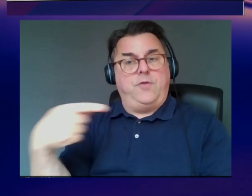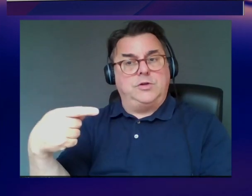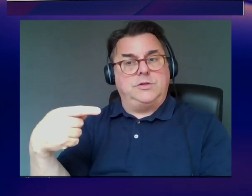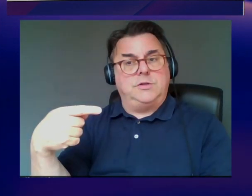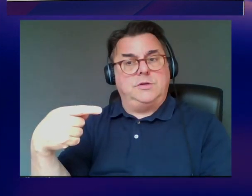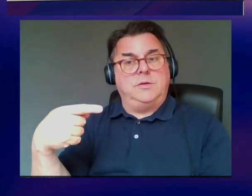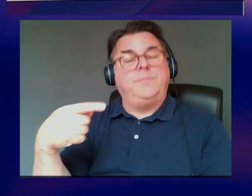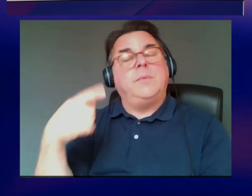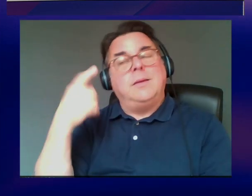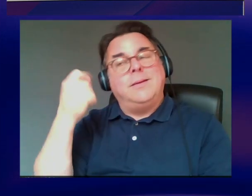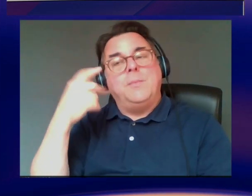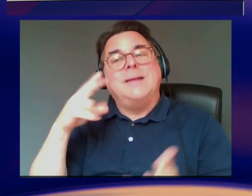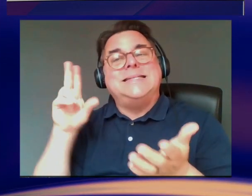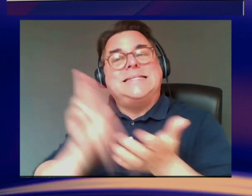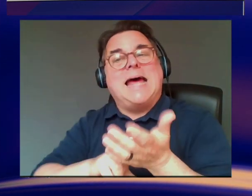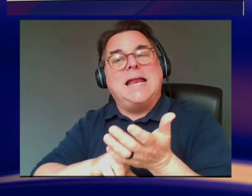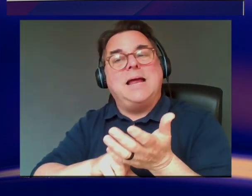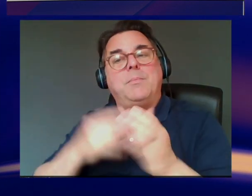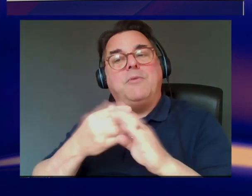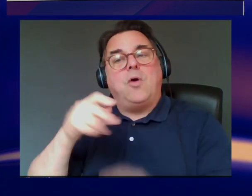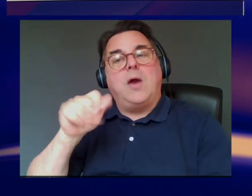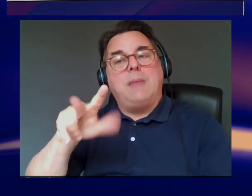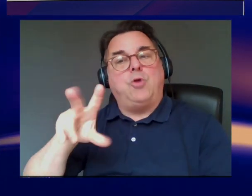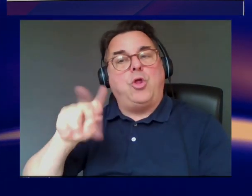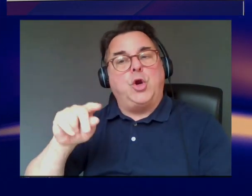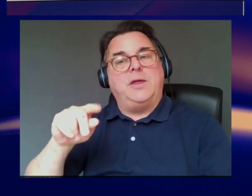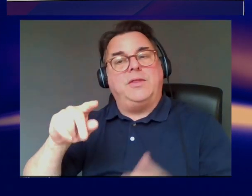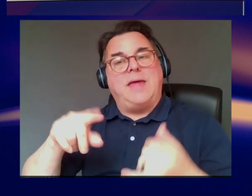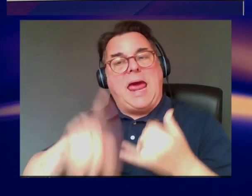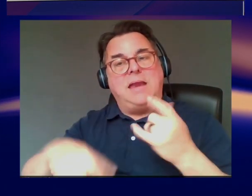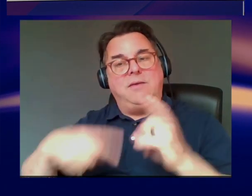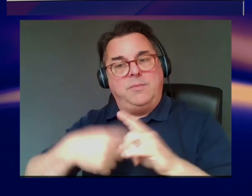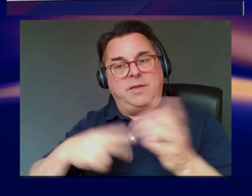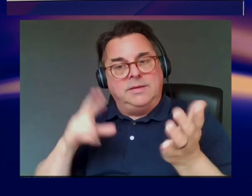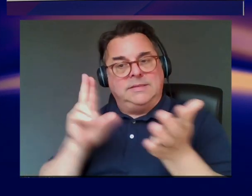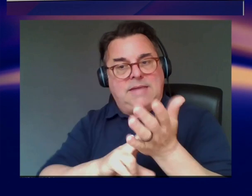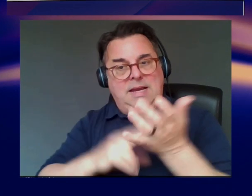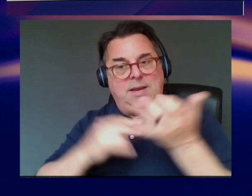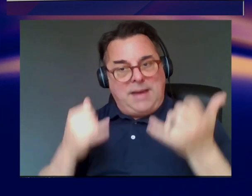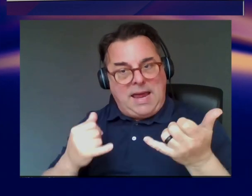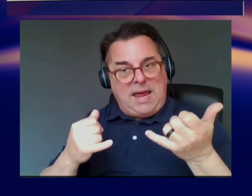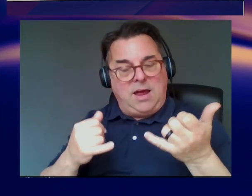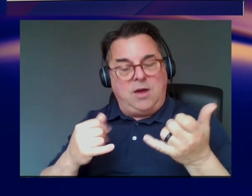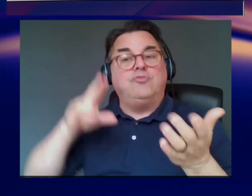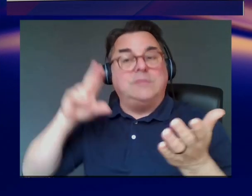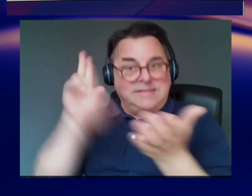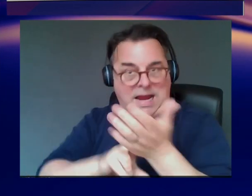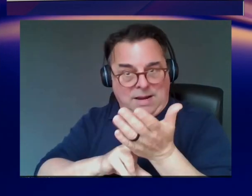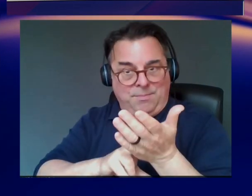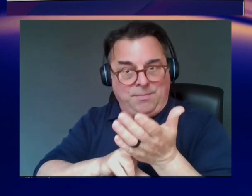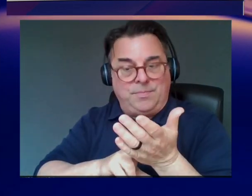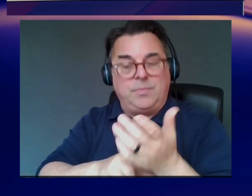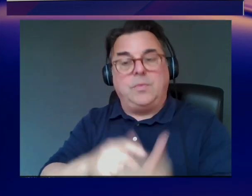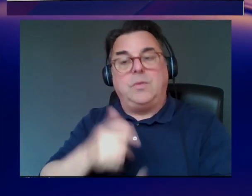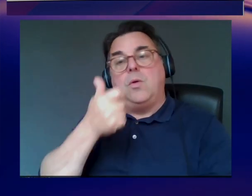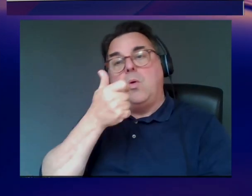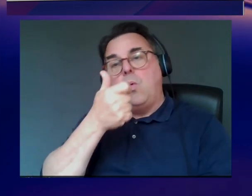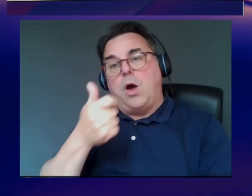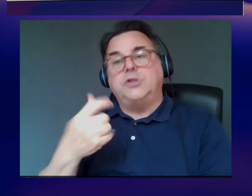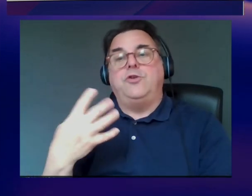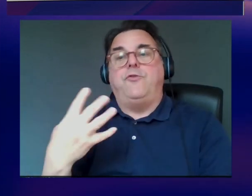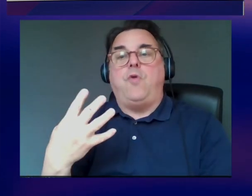watch because you're so charismatic. But maybe I have an ulterior motive. I could get certified